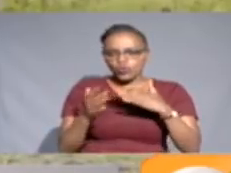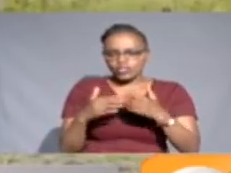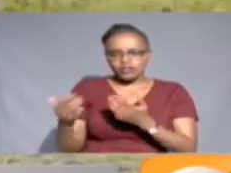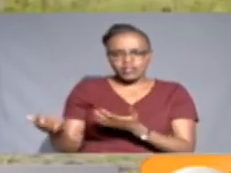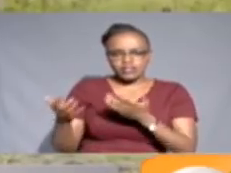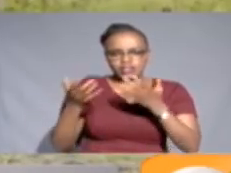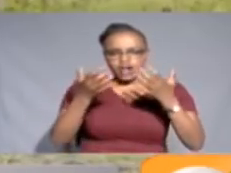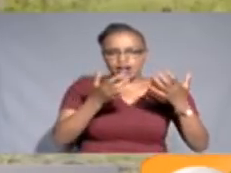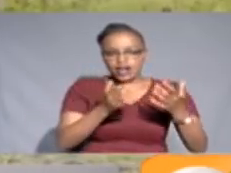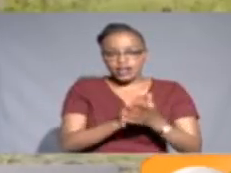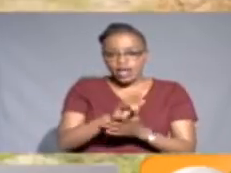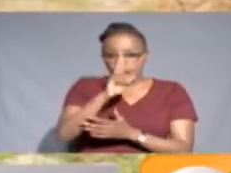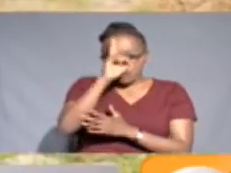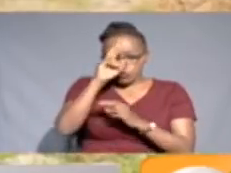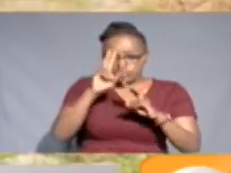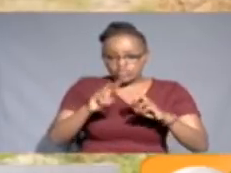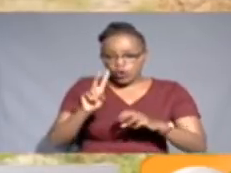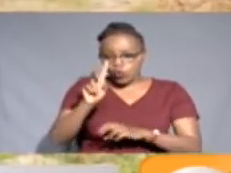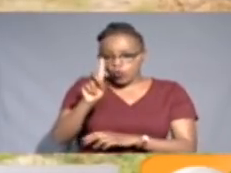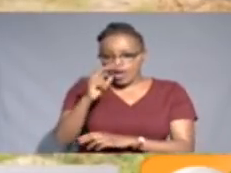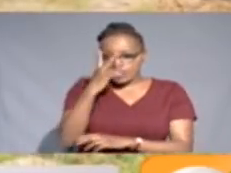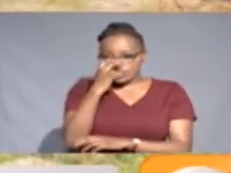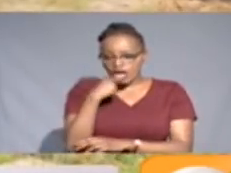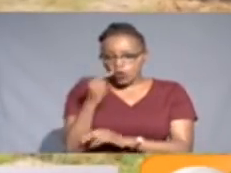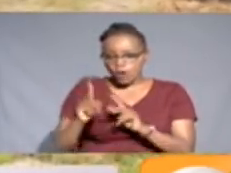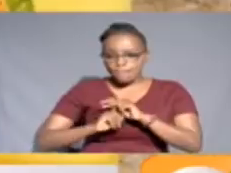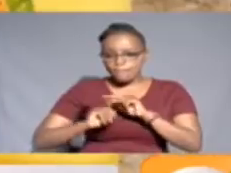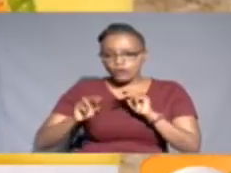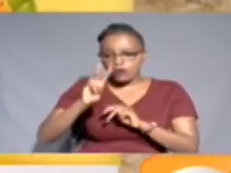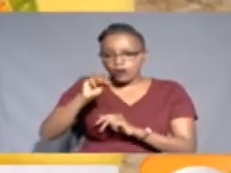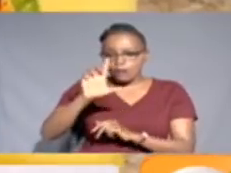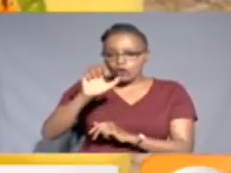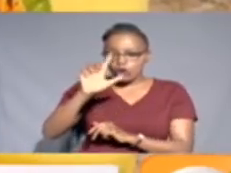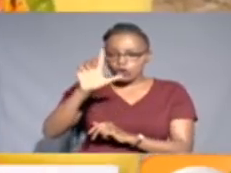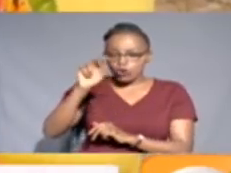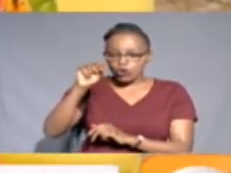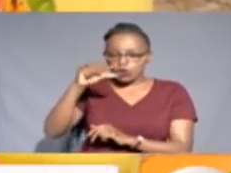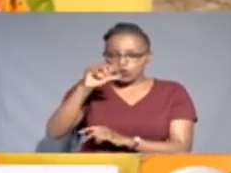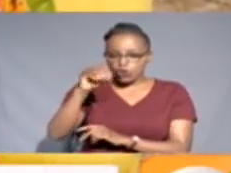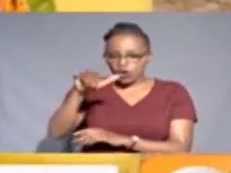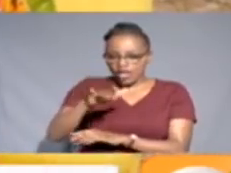transports. Police are still looking for one suspect who escaped the Mlolongo illegal structure.